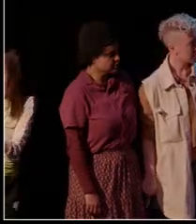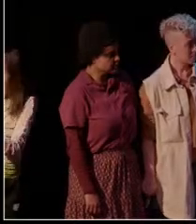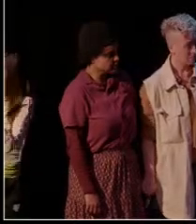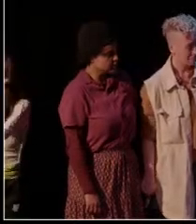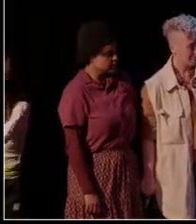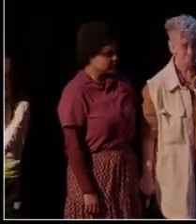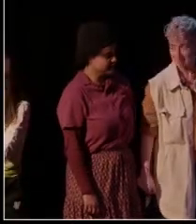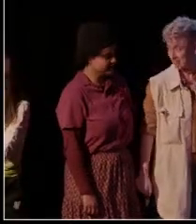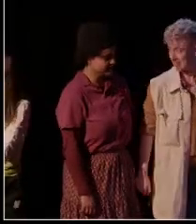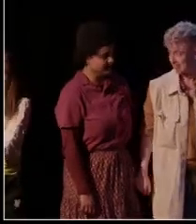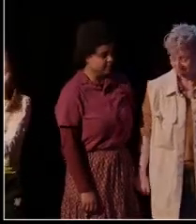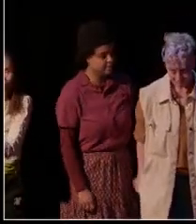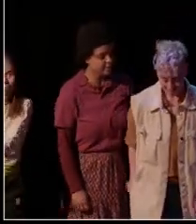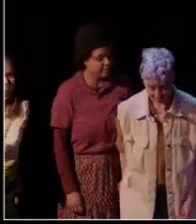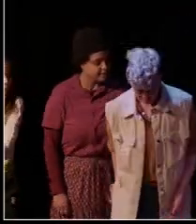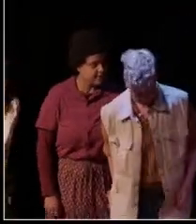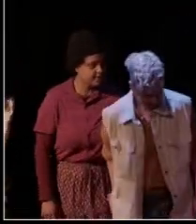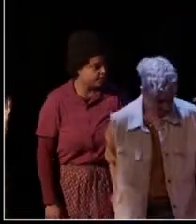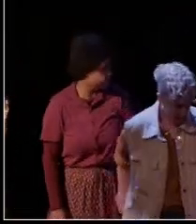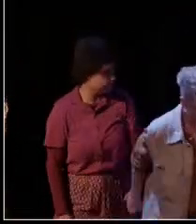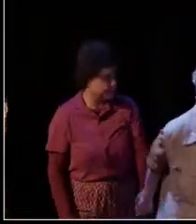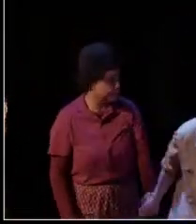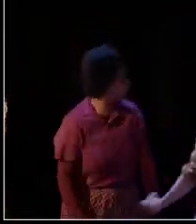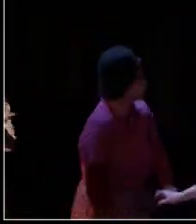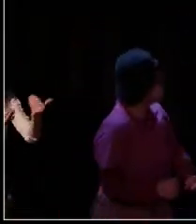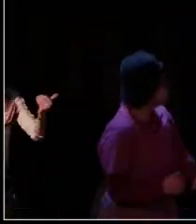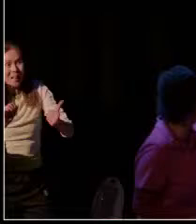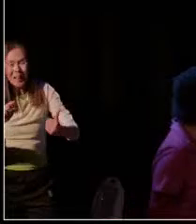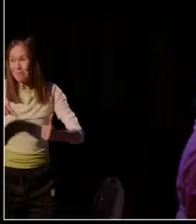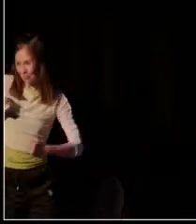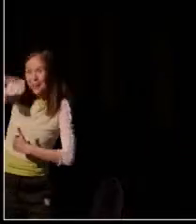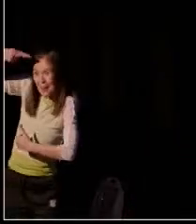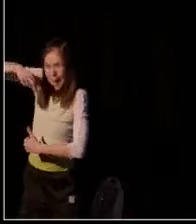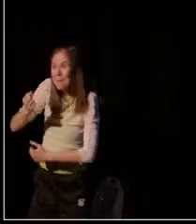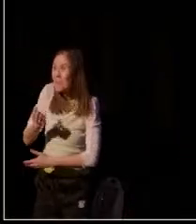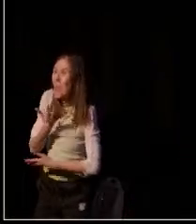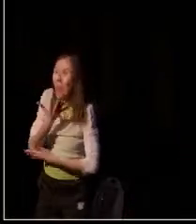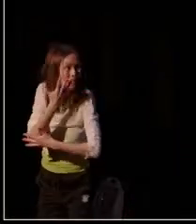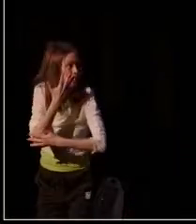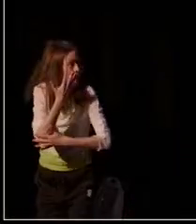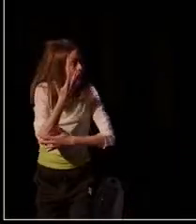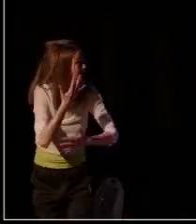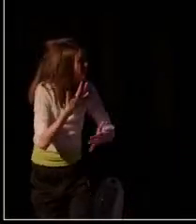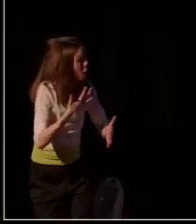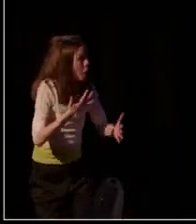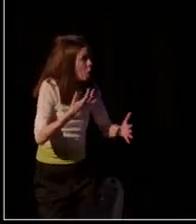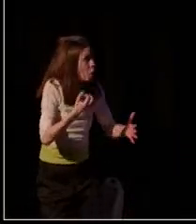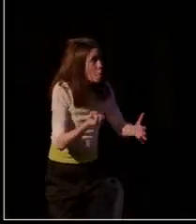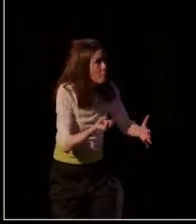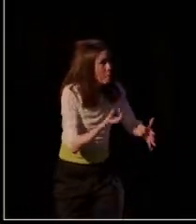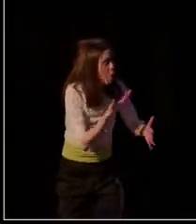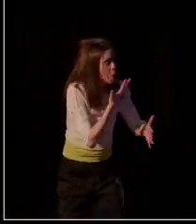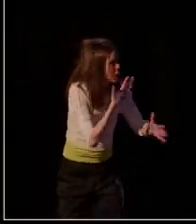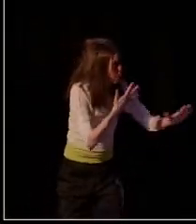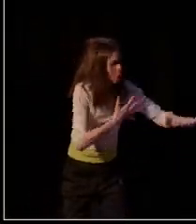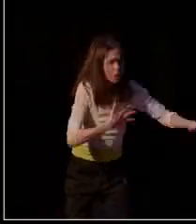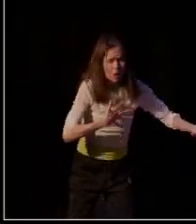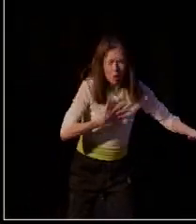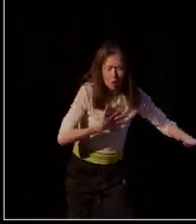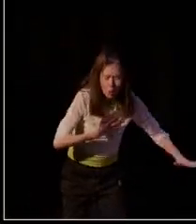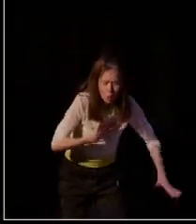You are welcome here, and your fair bride. Purser. Oh, my